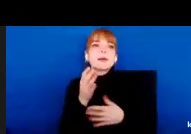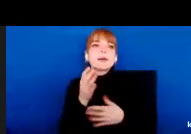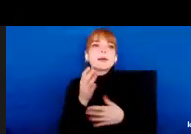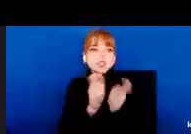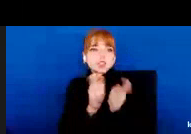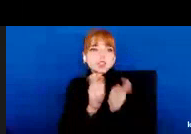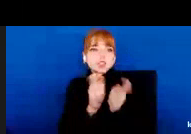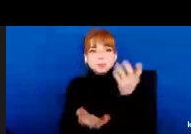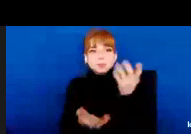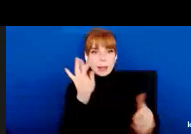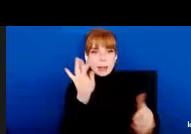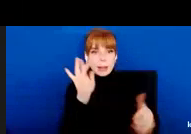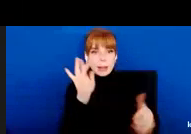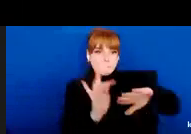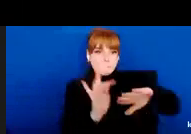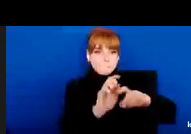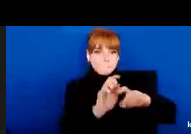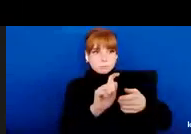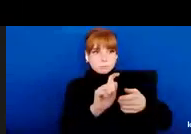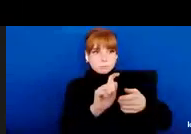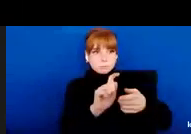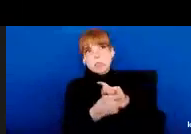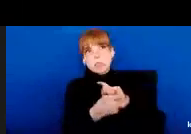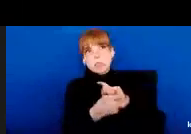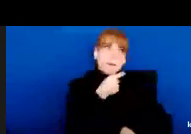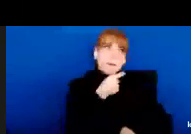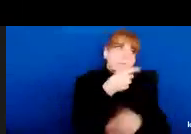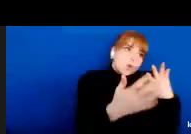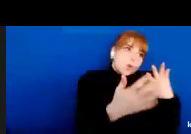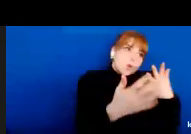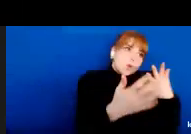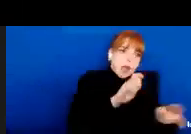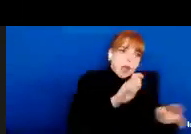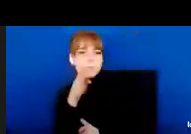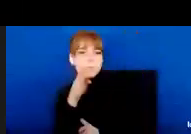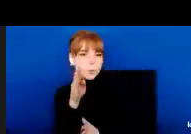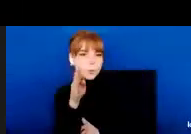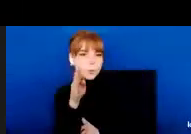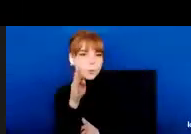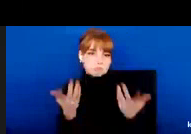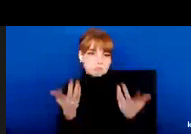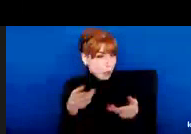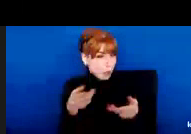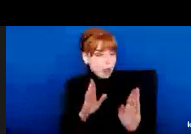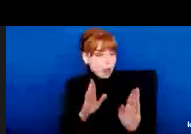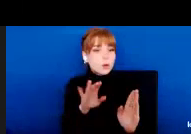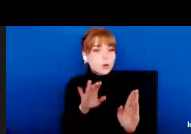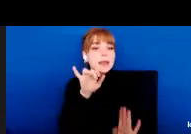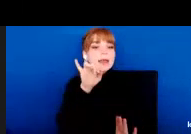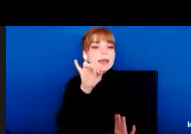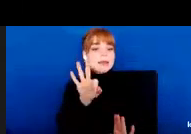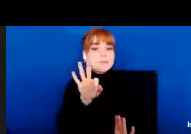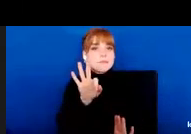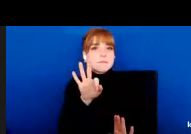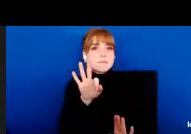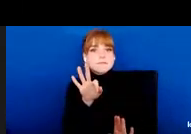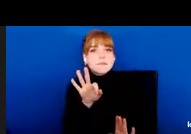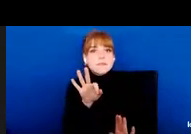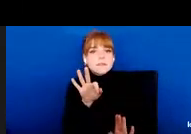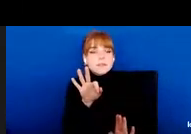when you navigate to it with the keyboard, that is allowed as long as that keyboard one, that this